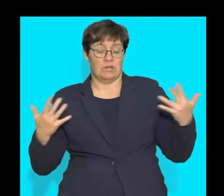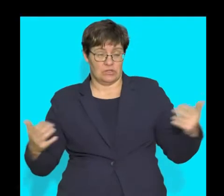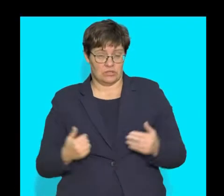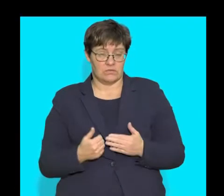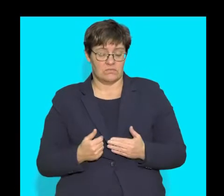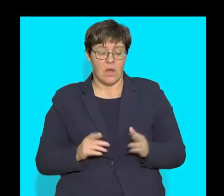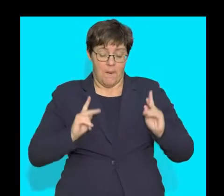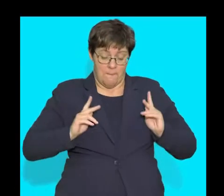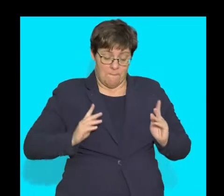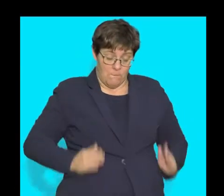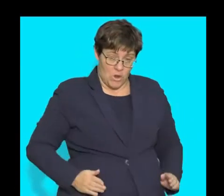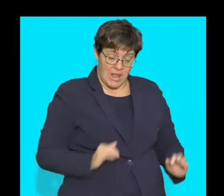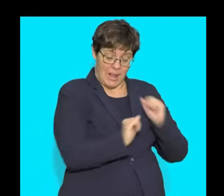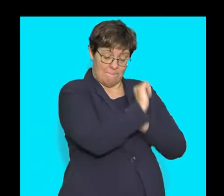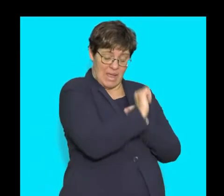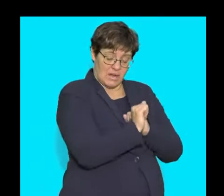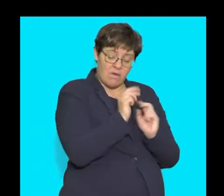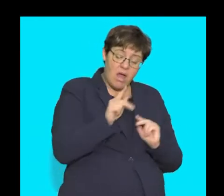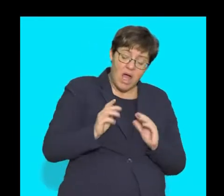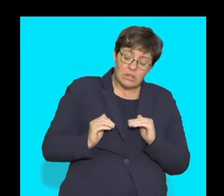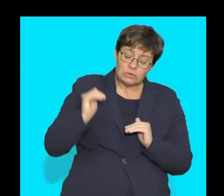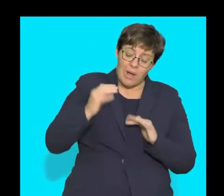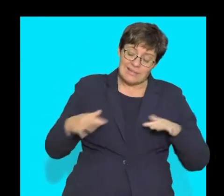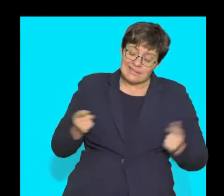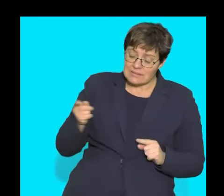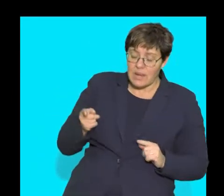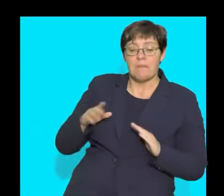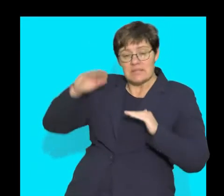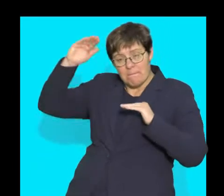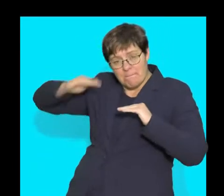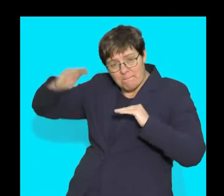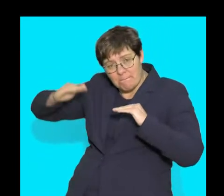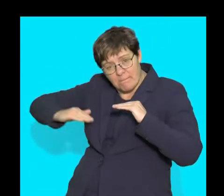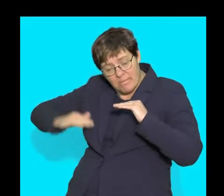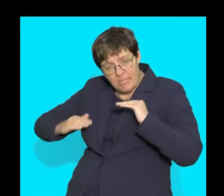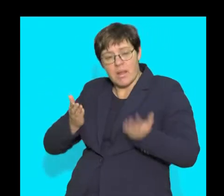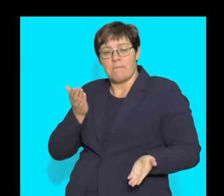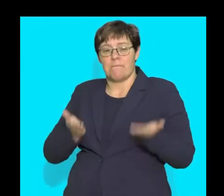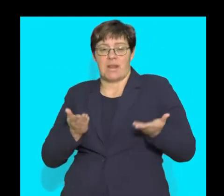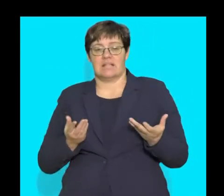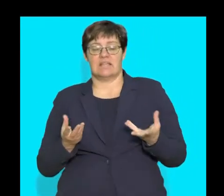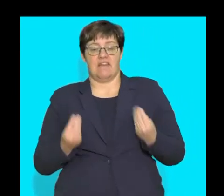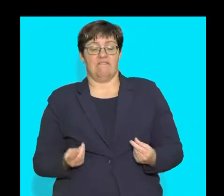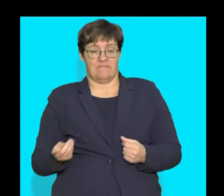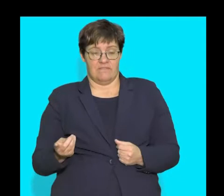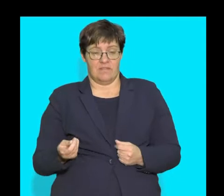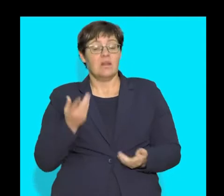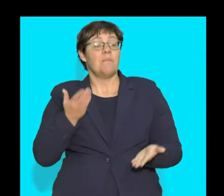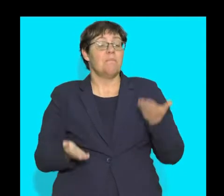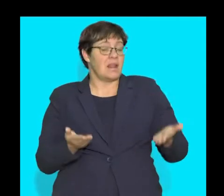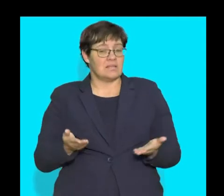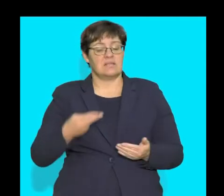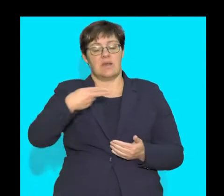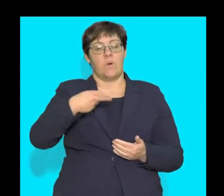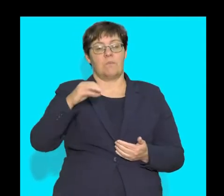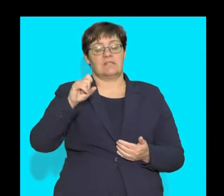body responds to that increase in level to bring the body back to a balance. And that balance we refer to as